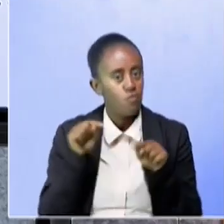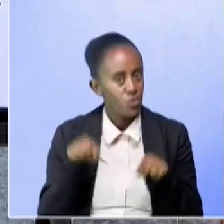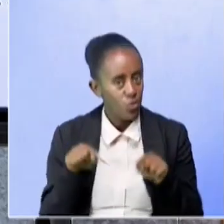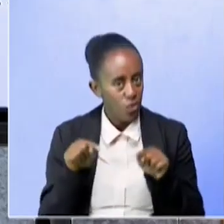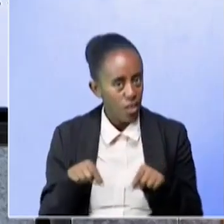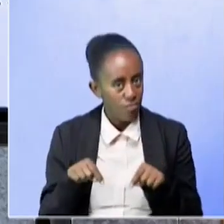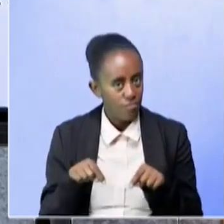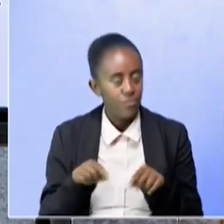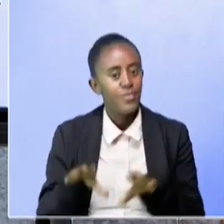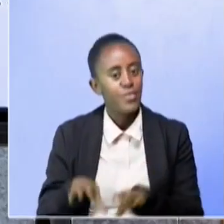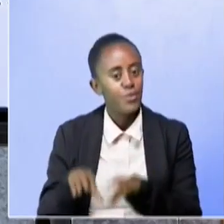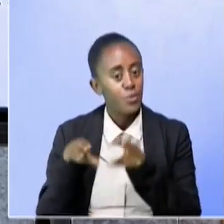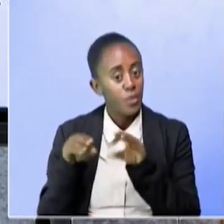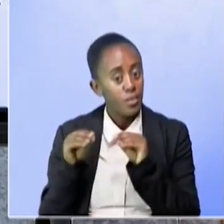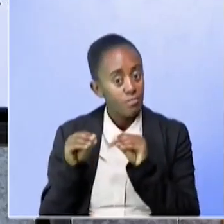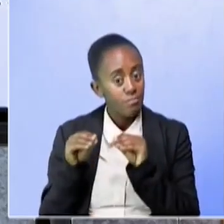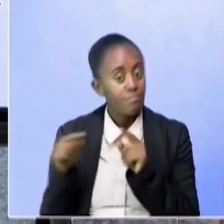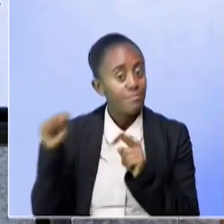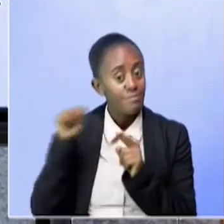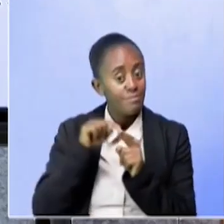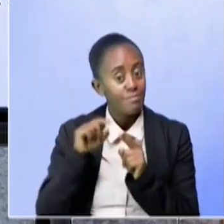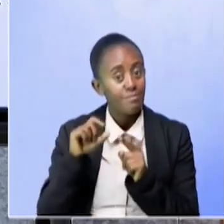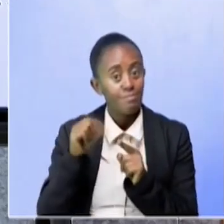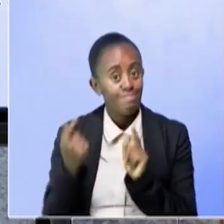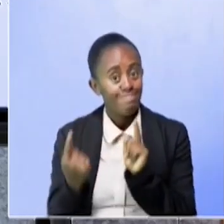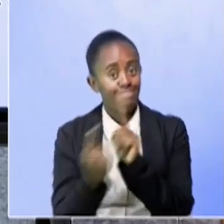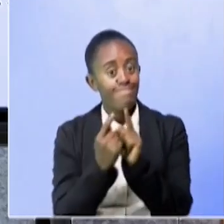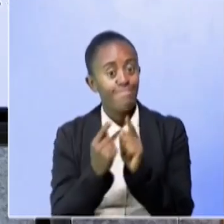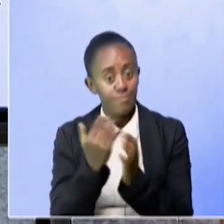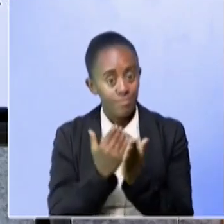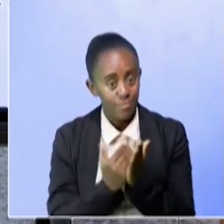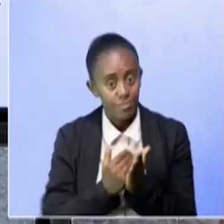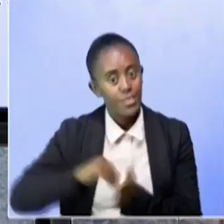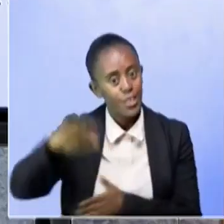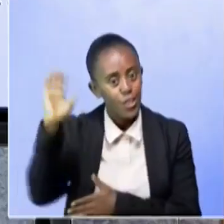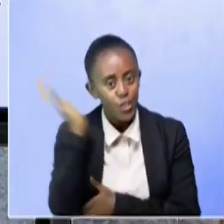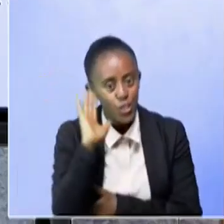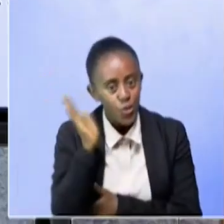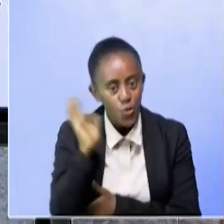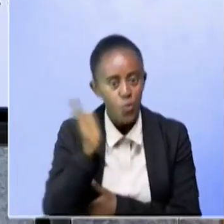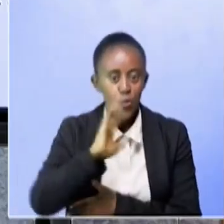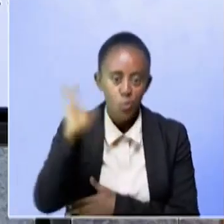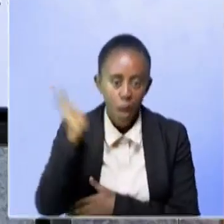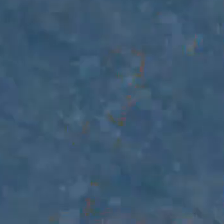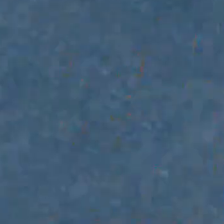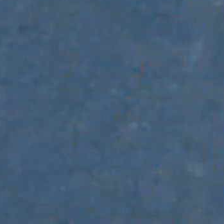students. Until we meet next lesson, see you. Goodbye.